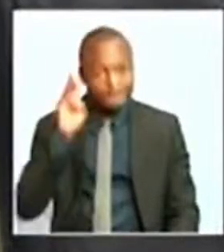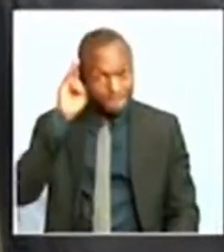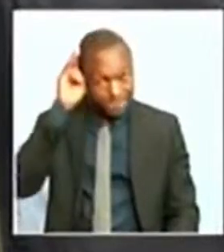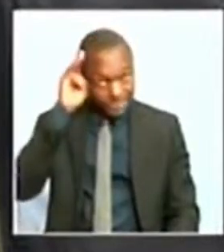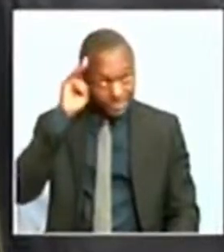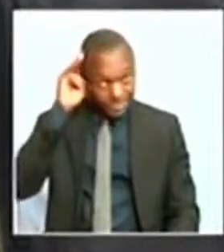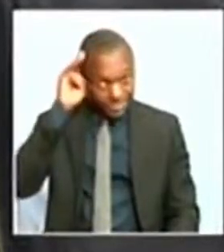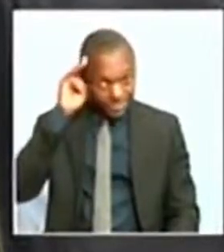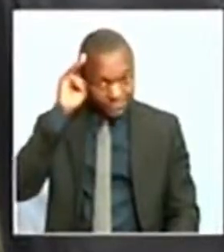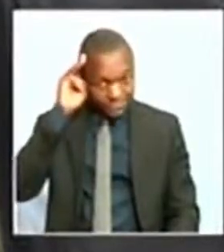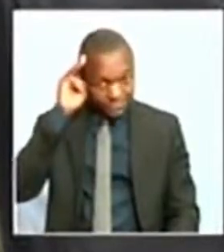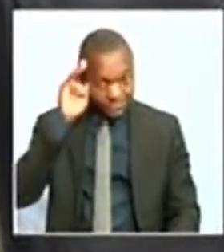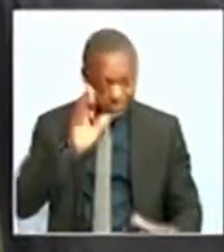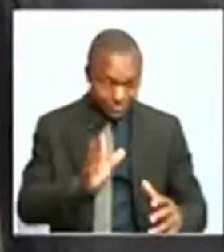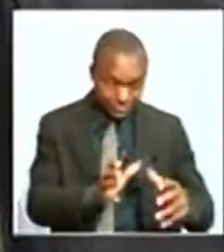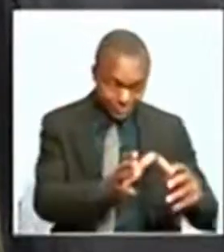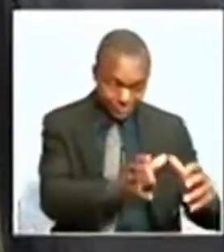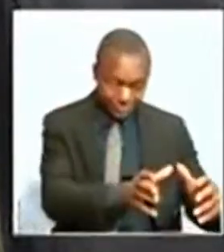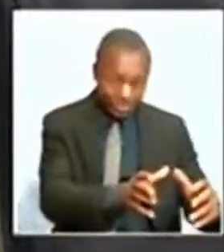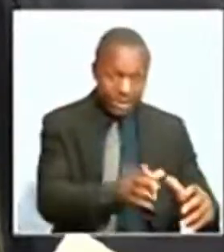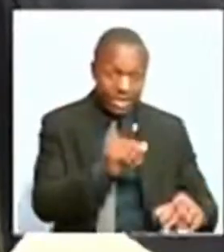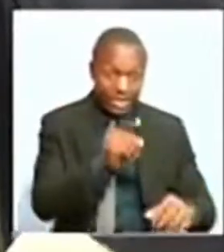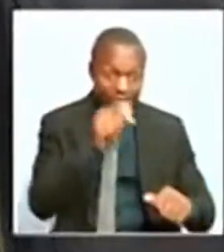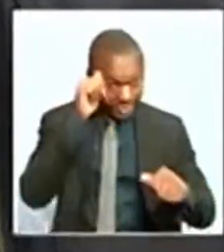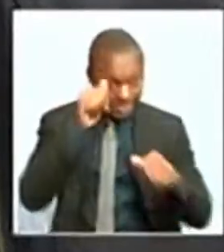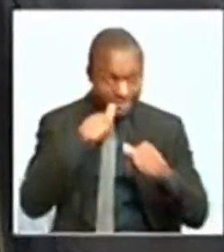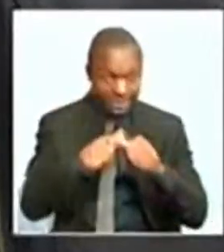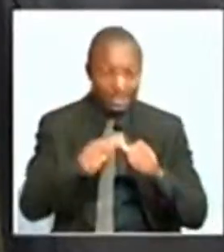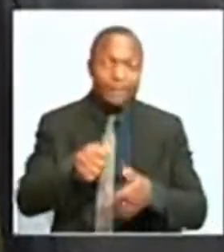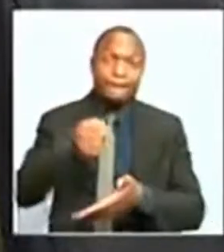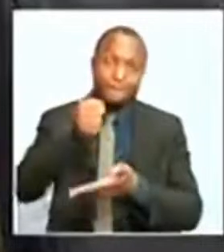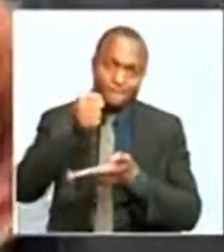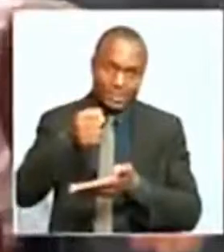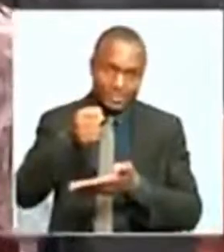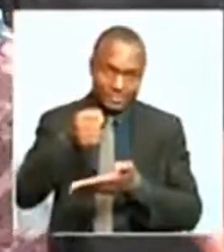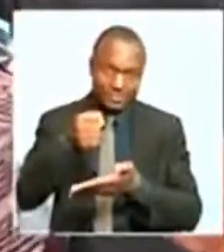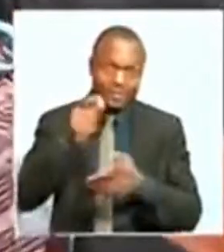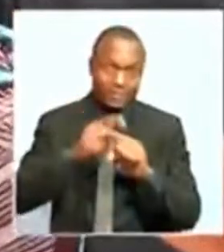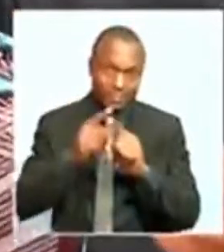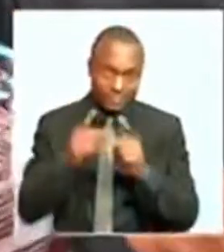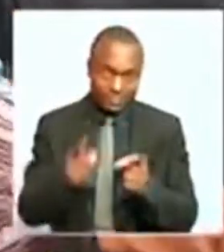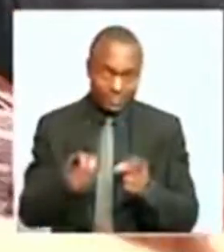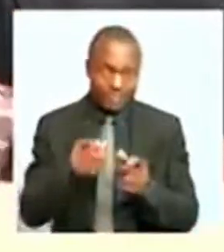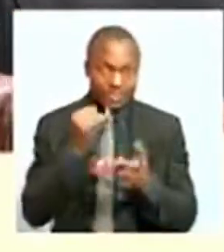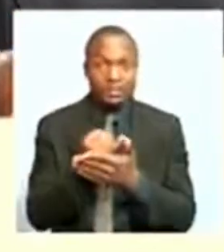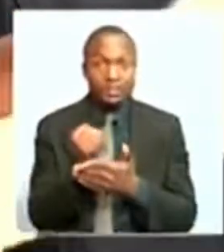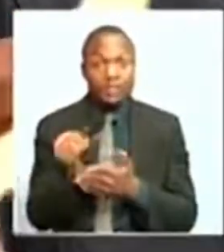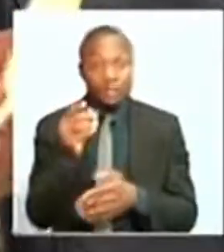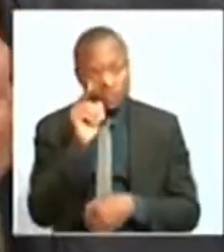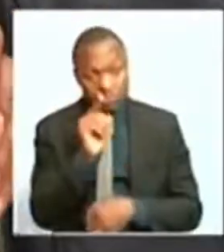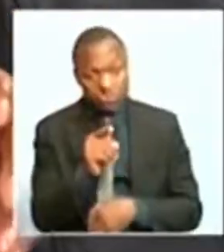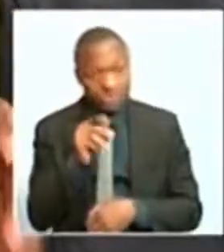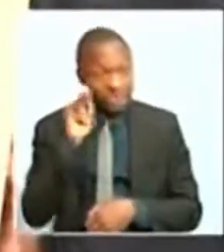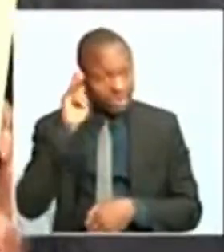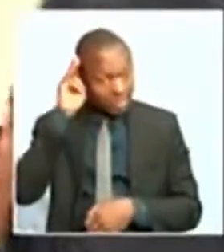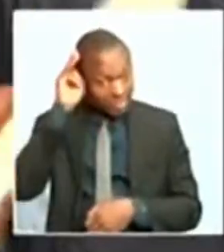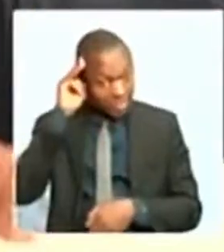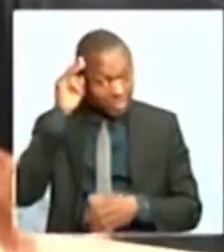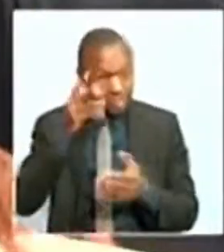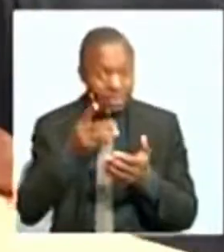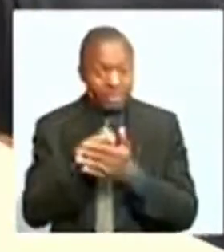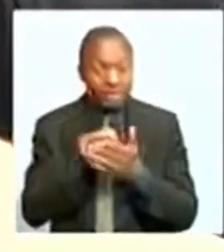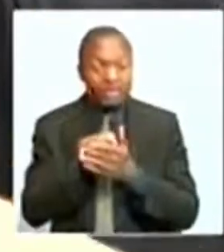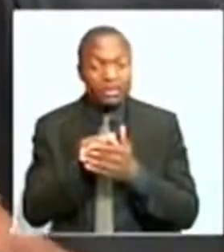point of view, they also agreed that they do budget, but there's also an issue where you as Ministry of Finance